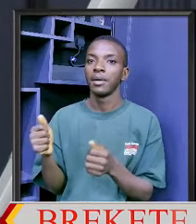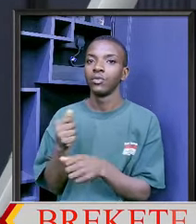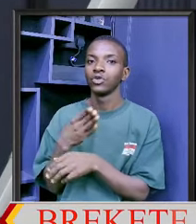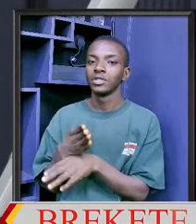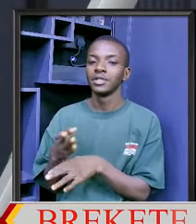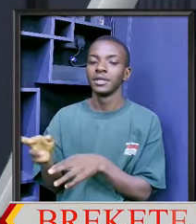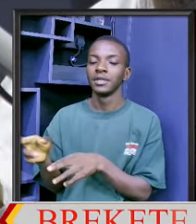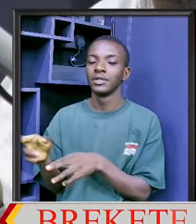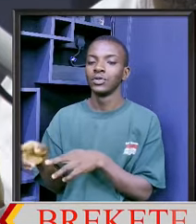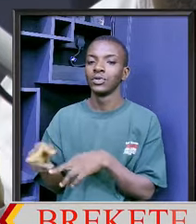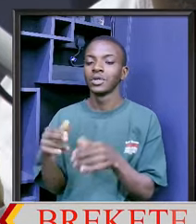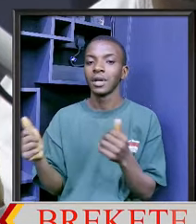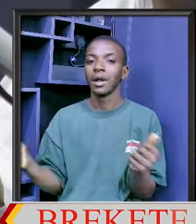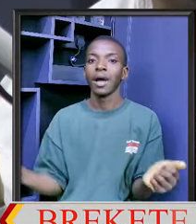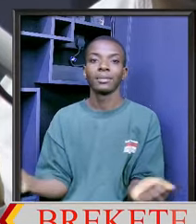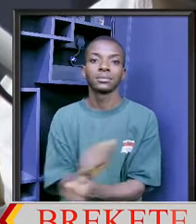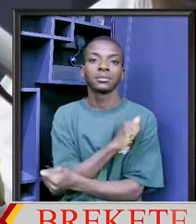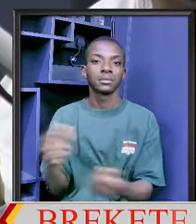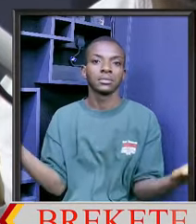Ah. Yes.